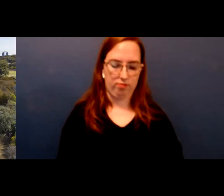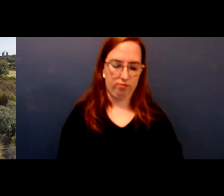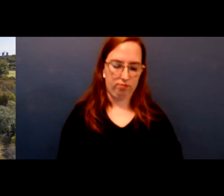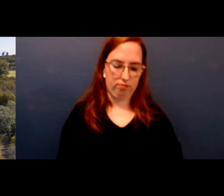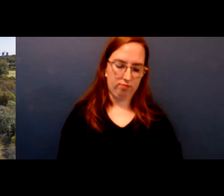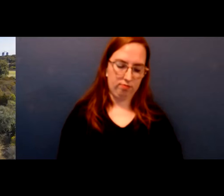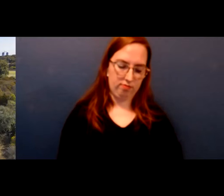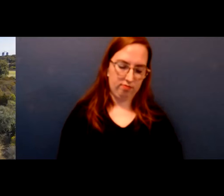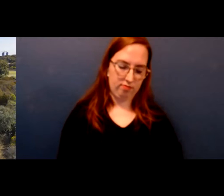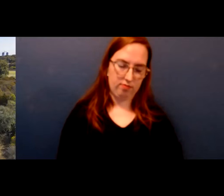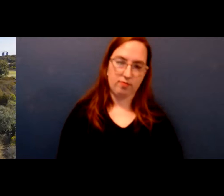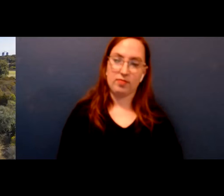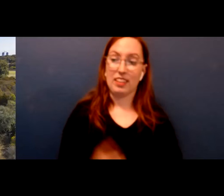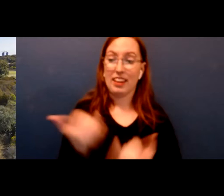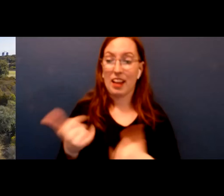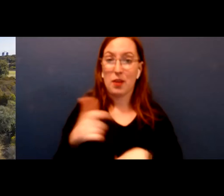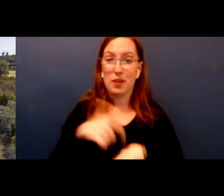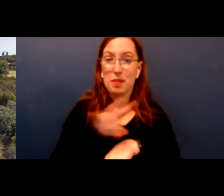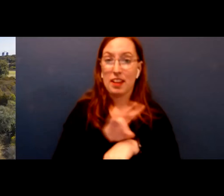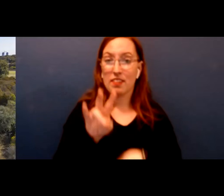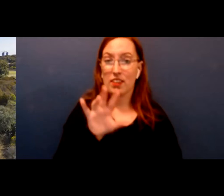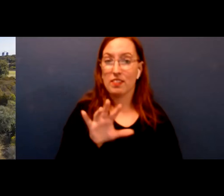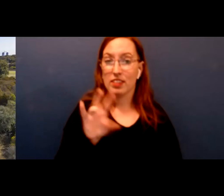And it is 7:57, and I want to